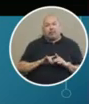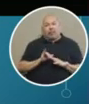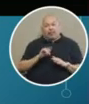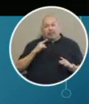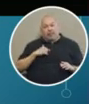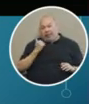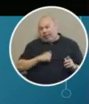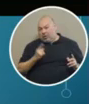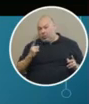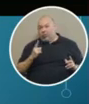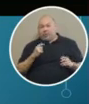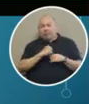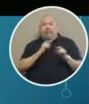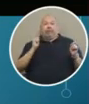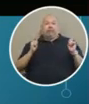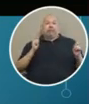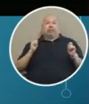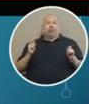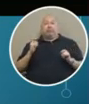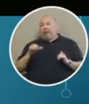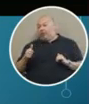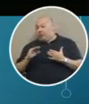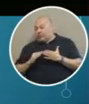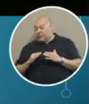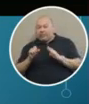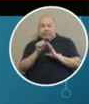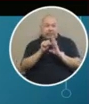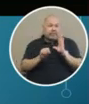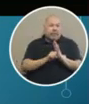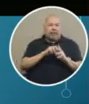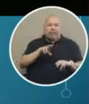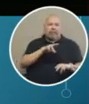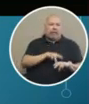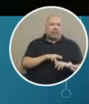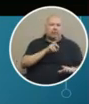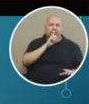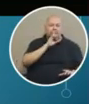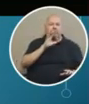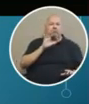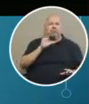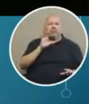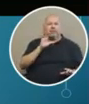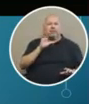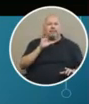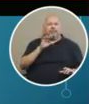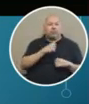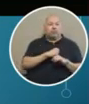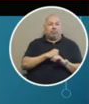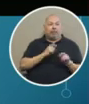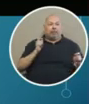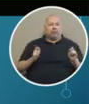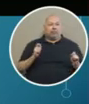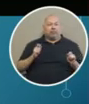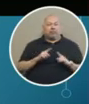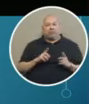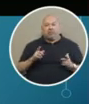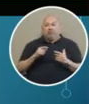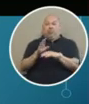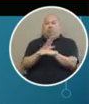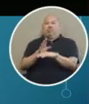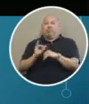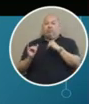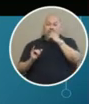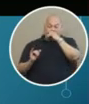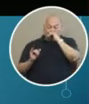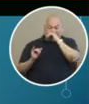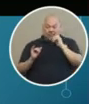anyone is making adjustments. Any of the other cities, the state, or the national government to make any adjustments, or for businesses for that